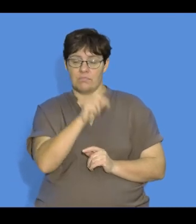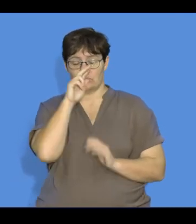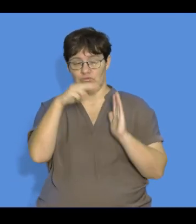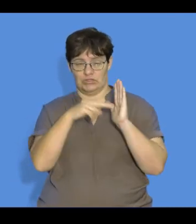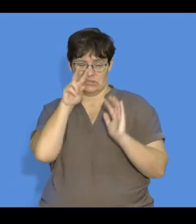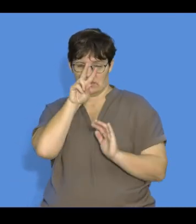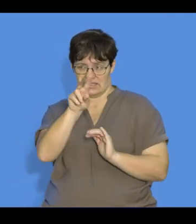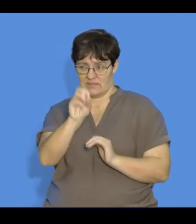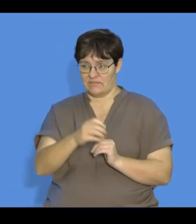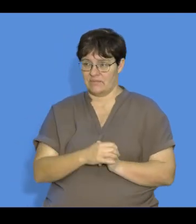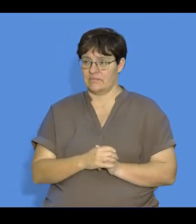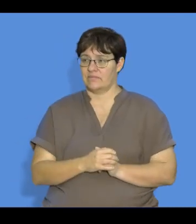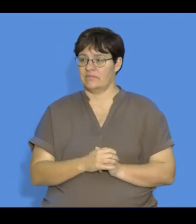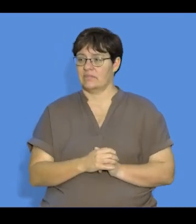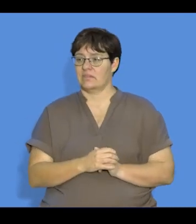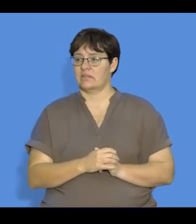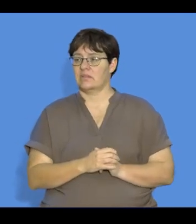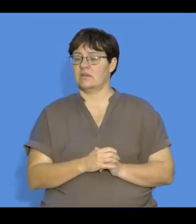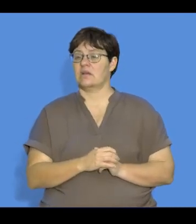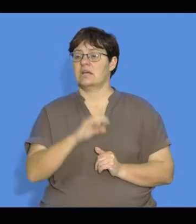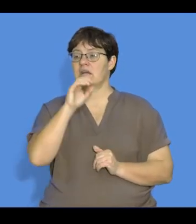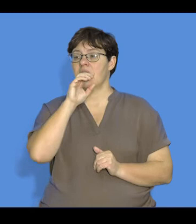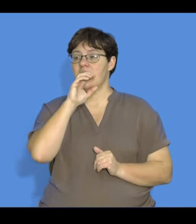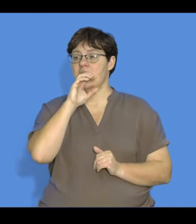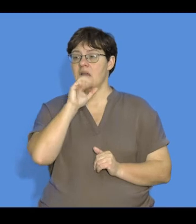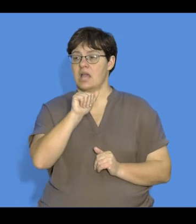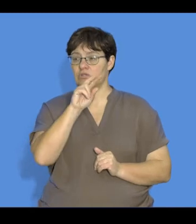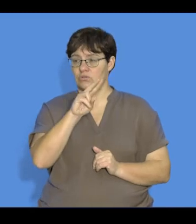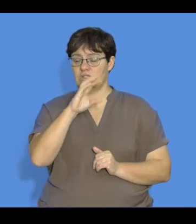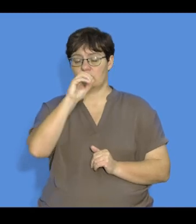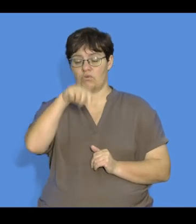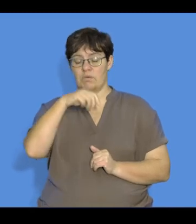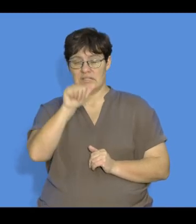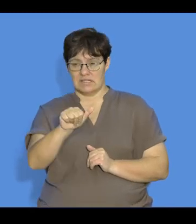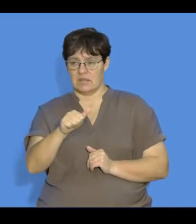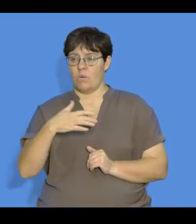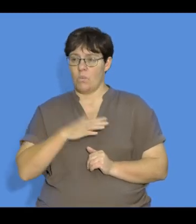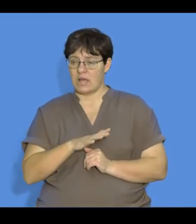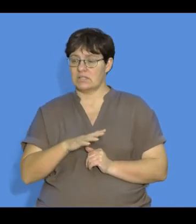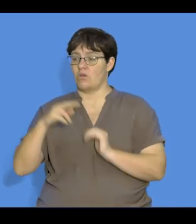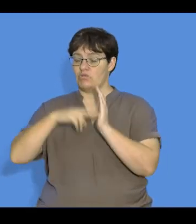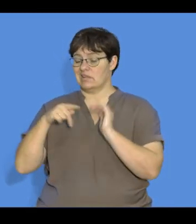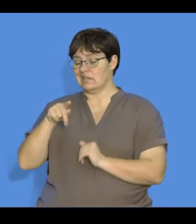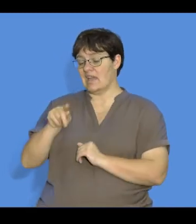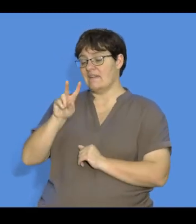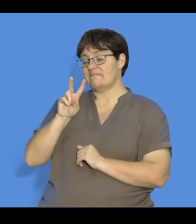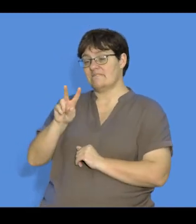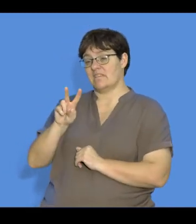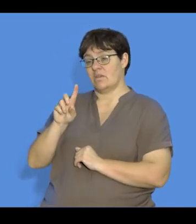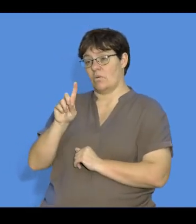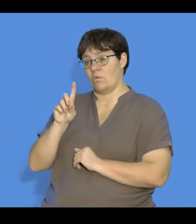circuit, right? A2 reads 0.6 amperes. So we want to calculate the reading on the